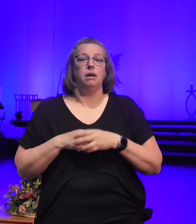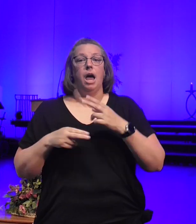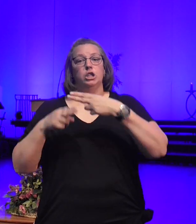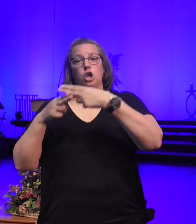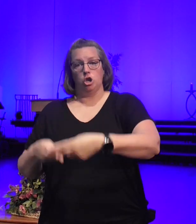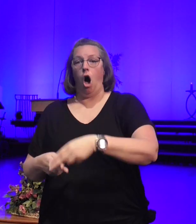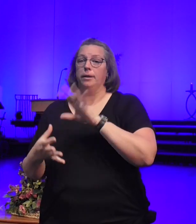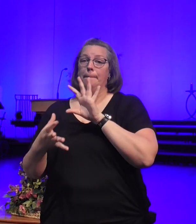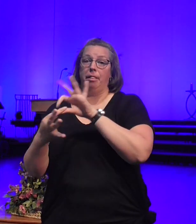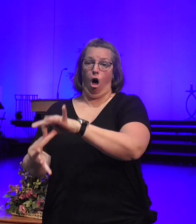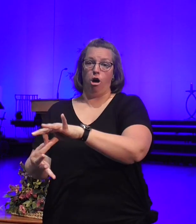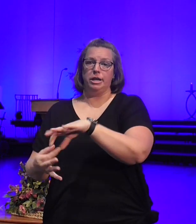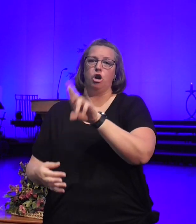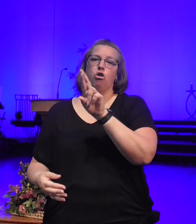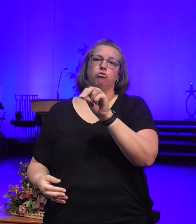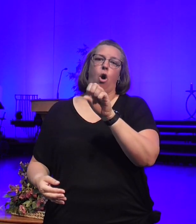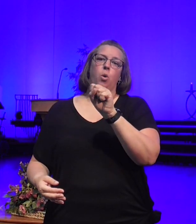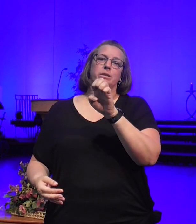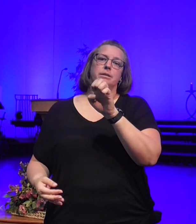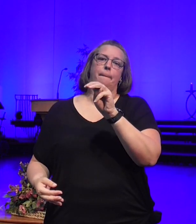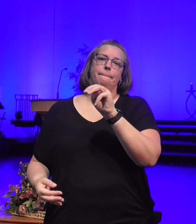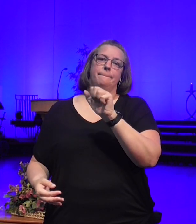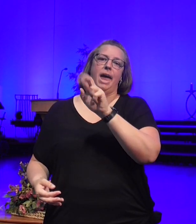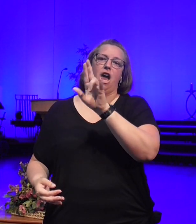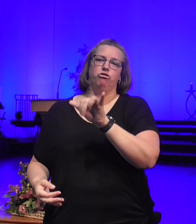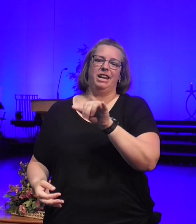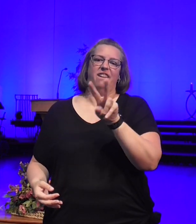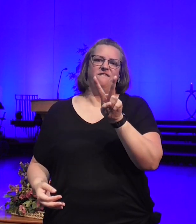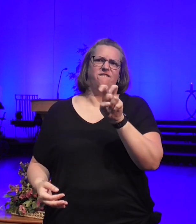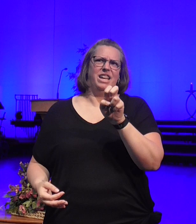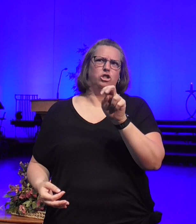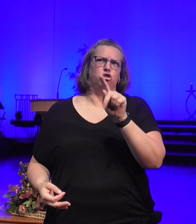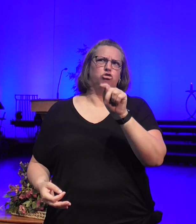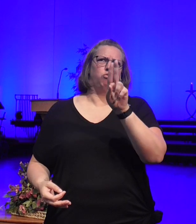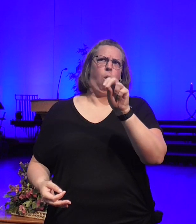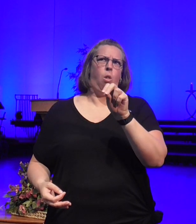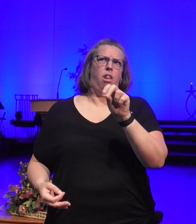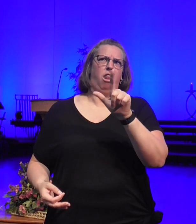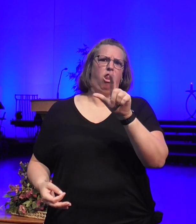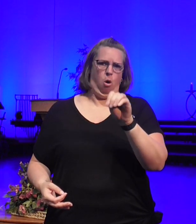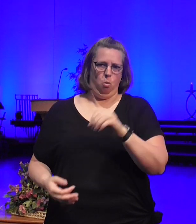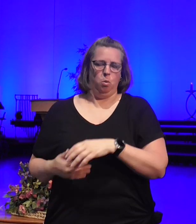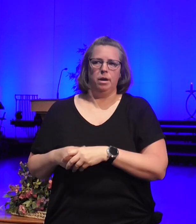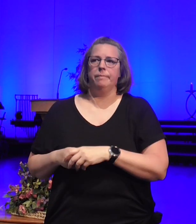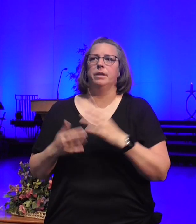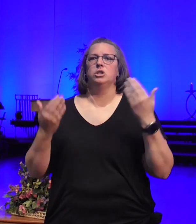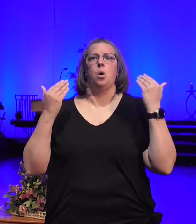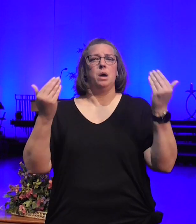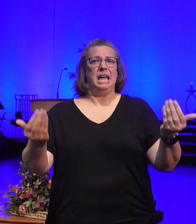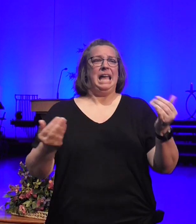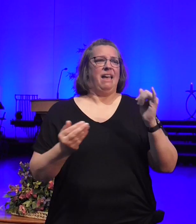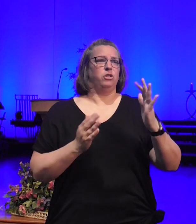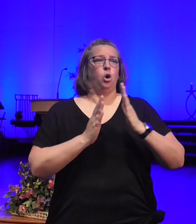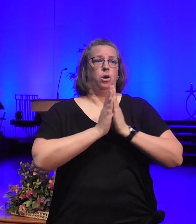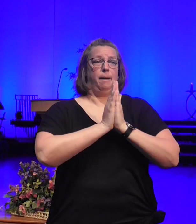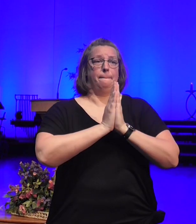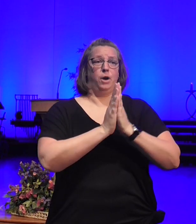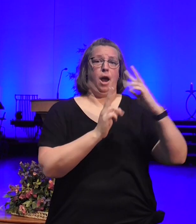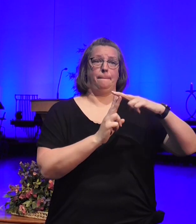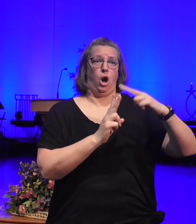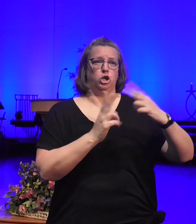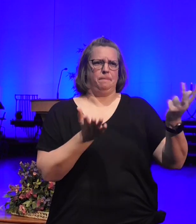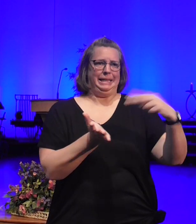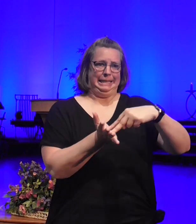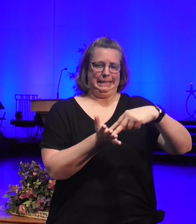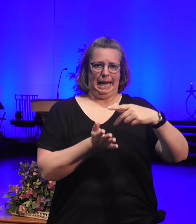by Rosemary Watola Tromer. And I invite our practitioners and ministers to stand with me in prayer as we take a stand